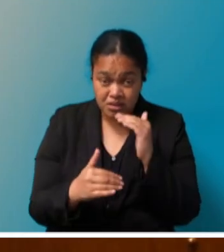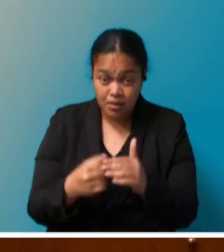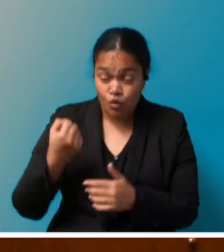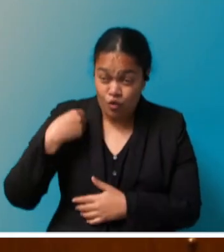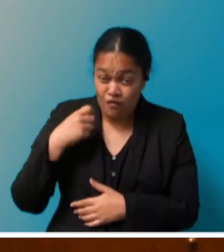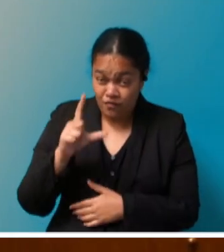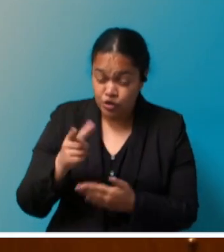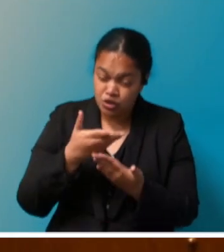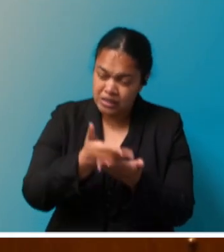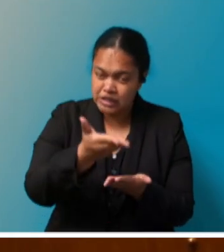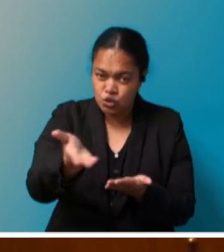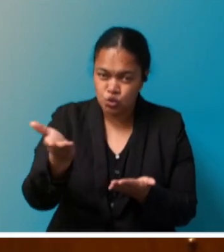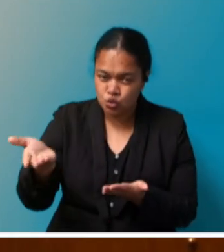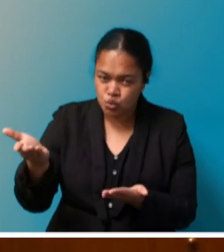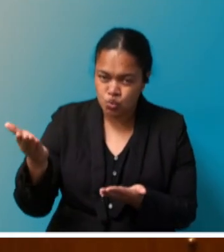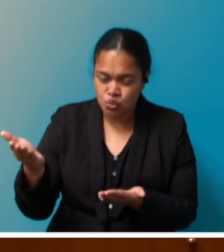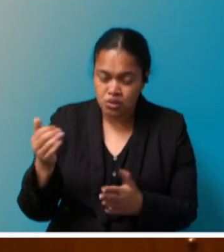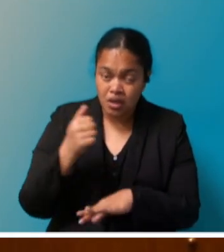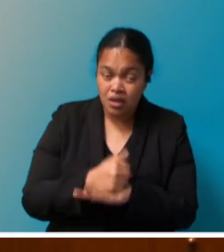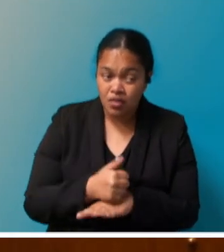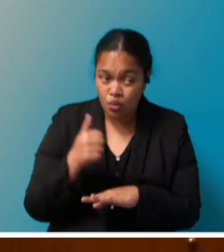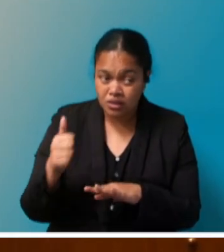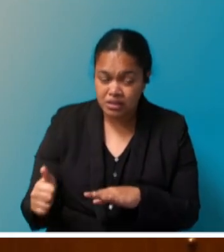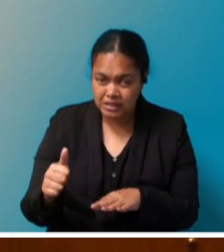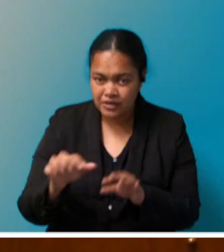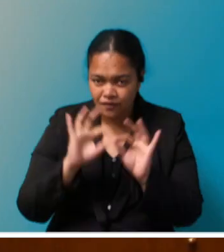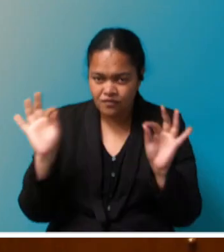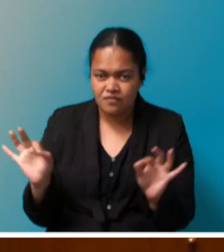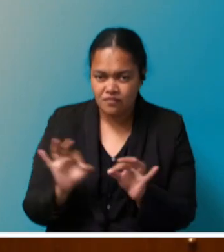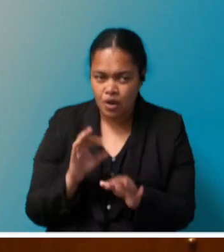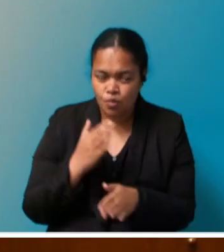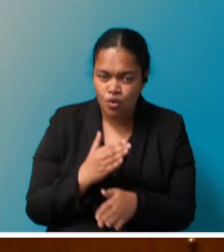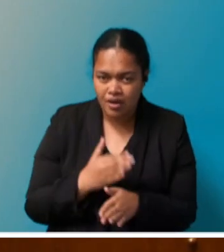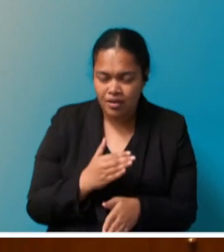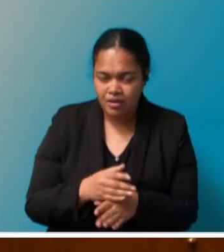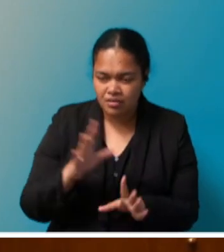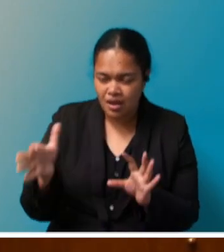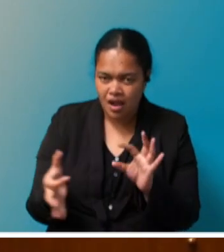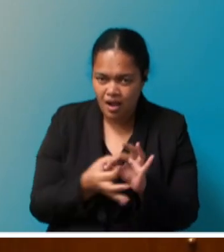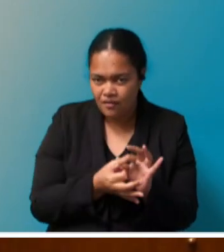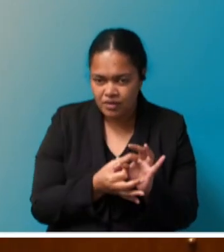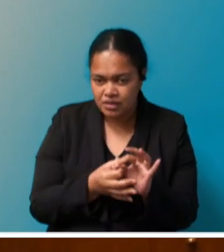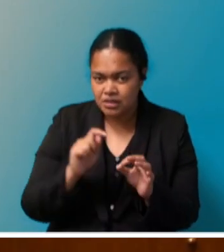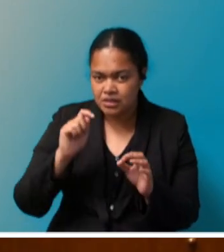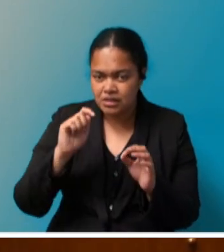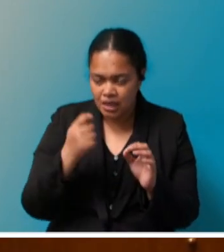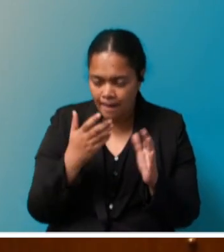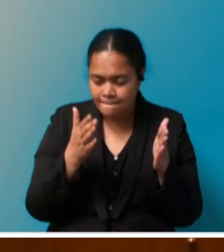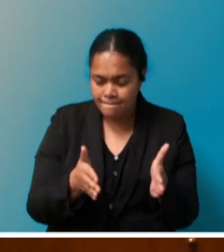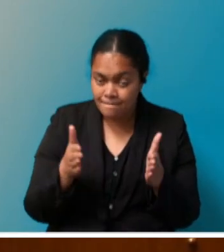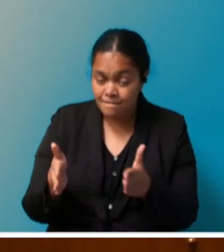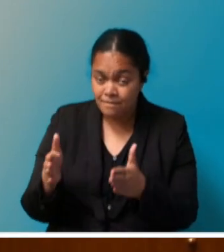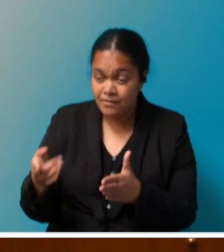issued as the authoritative framework governing the terms and conditions of service across